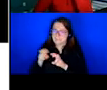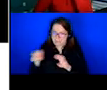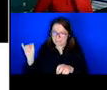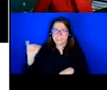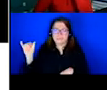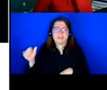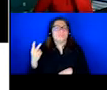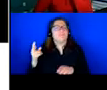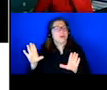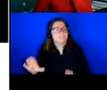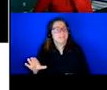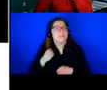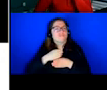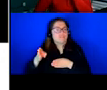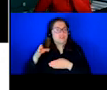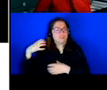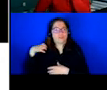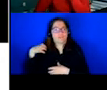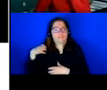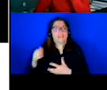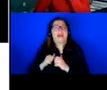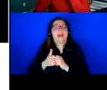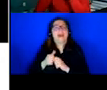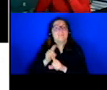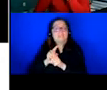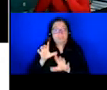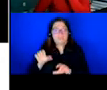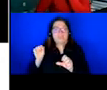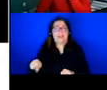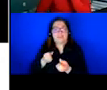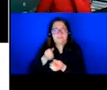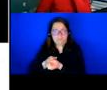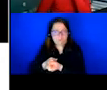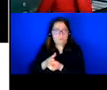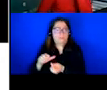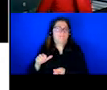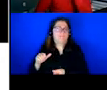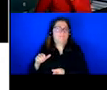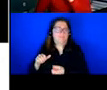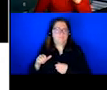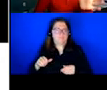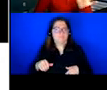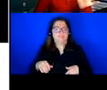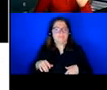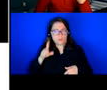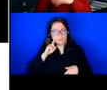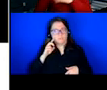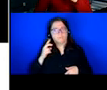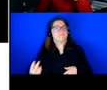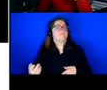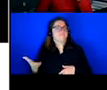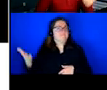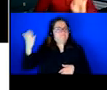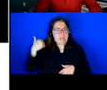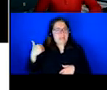career coaches too about just how mentors can better support. So, check those out. They could be fun,